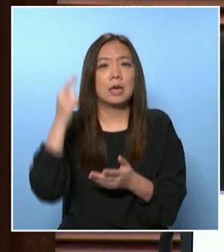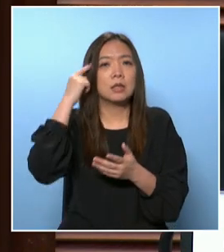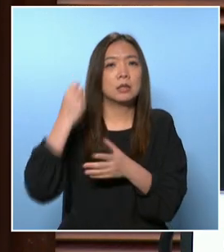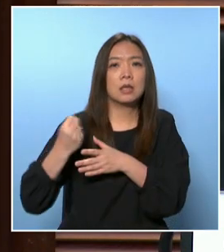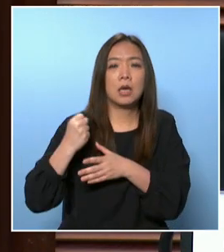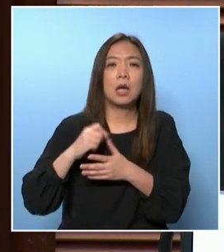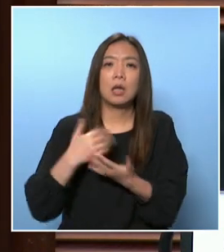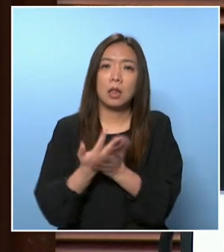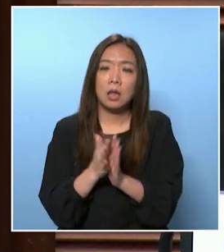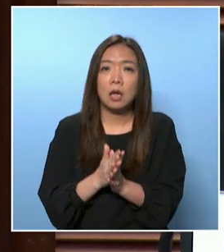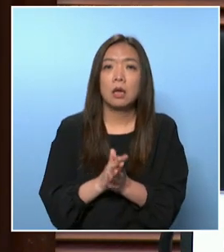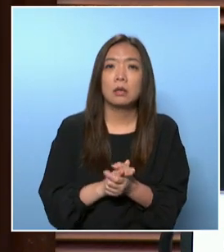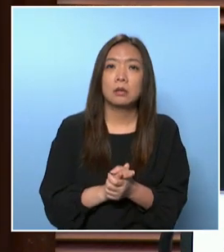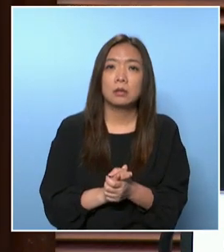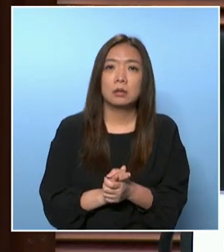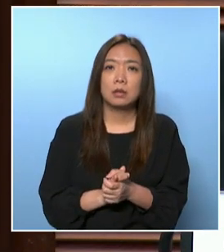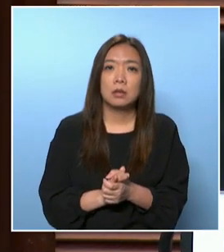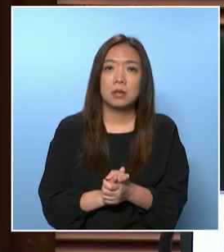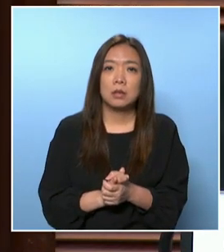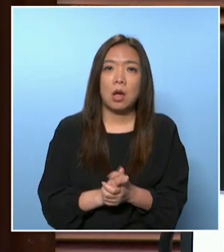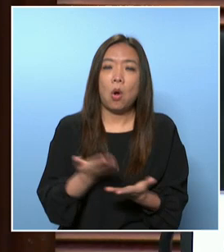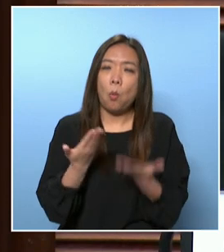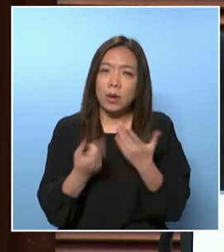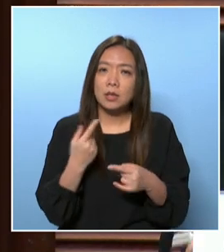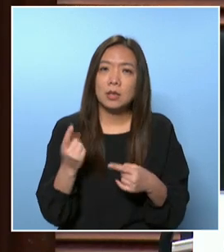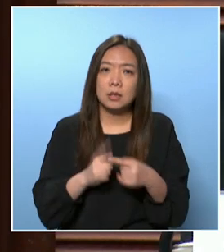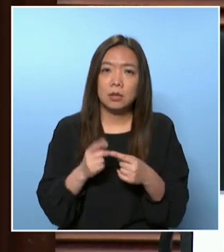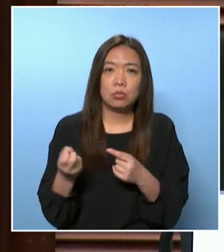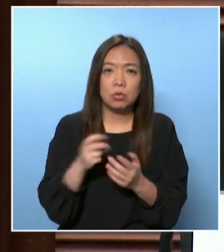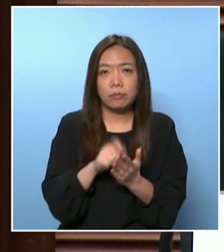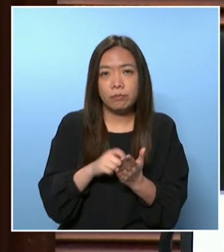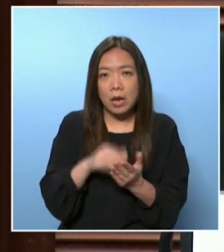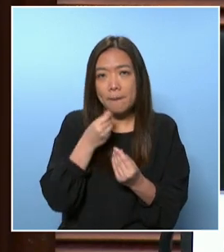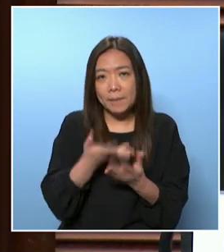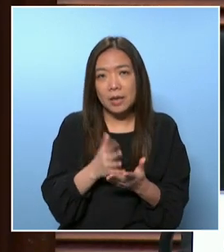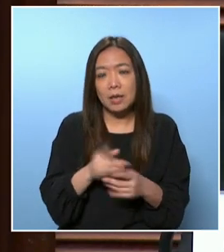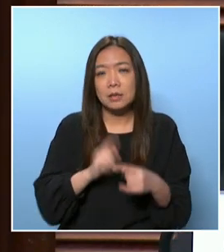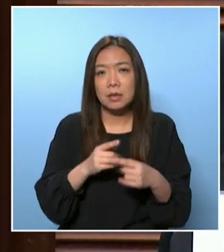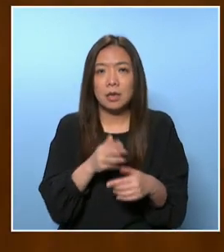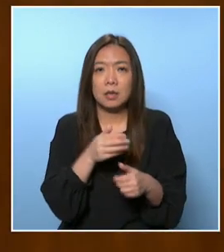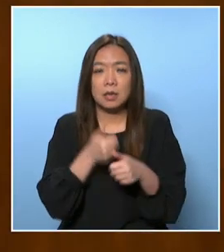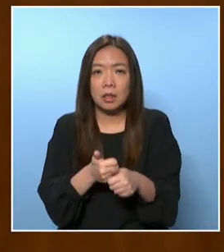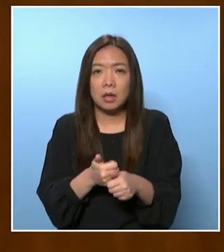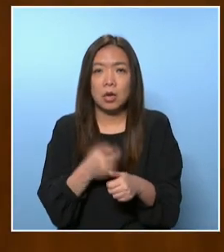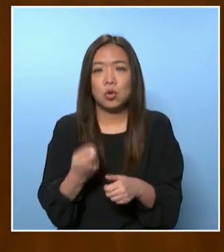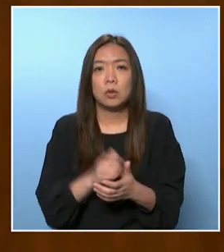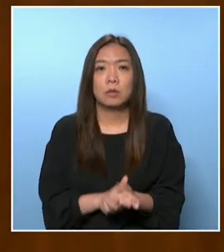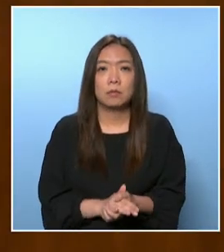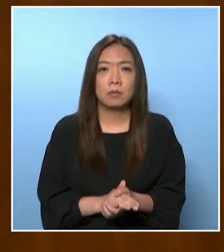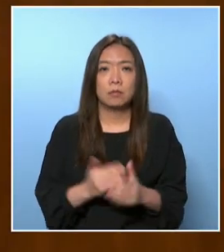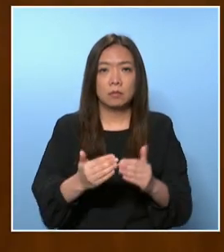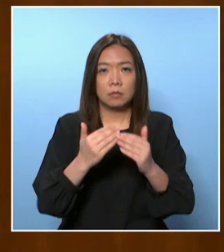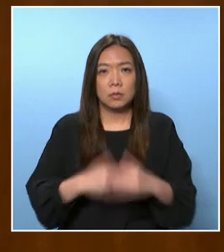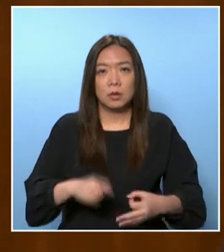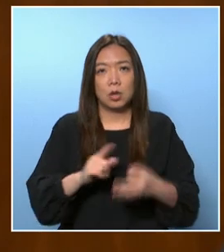central registry to be put in place. We'll follow up on this. Mental capacity, I think we will